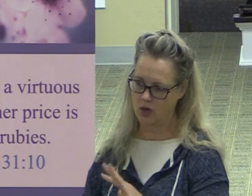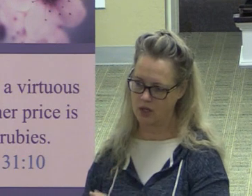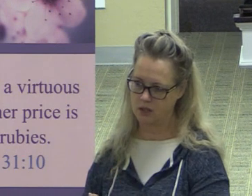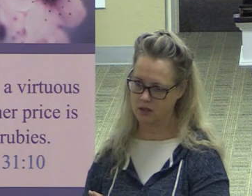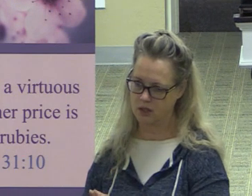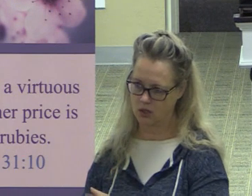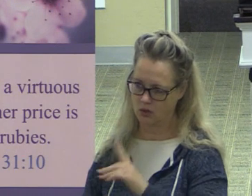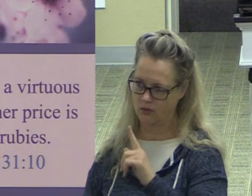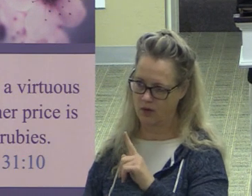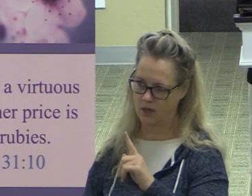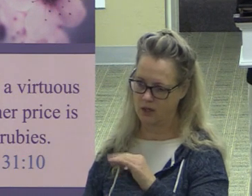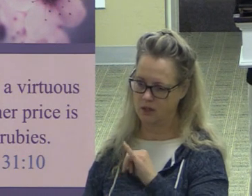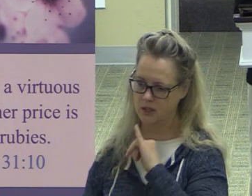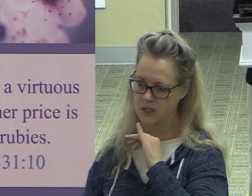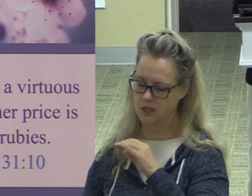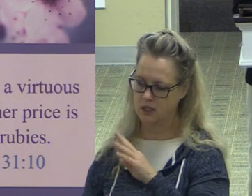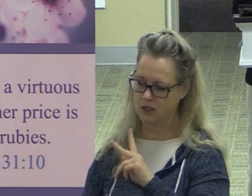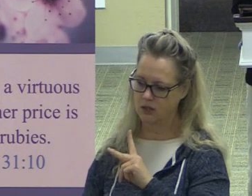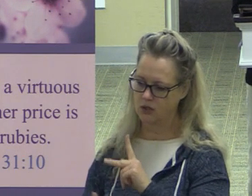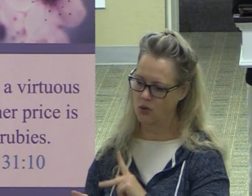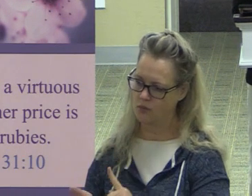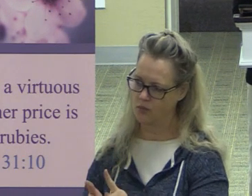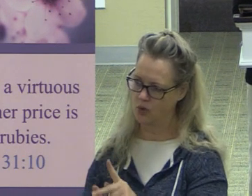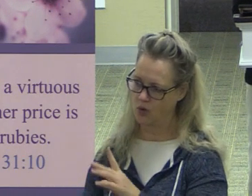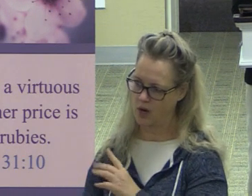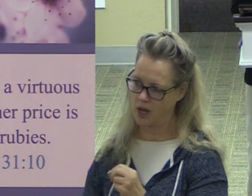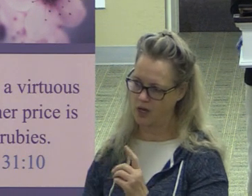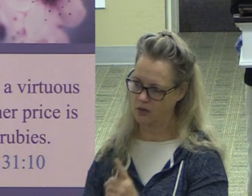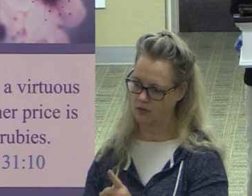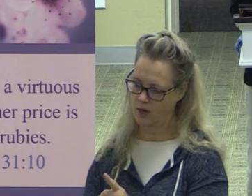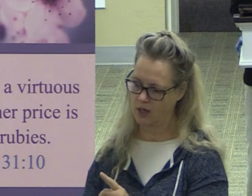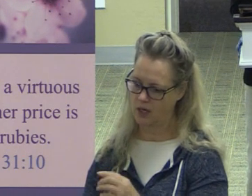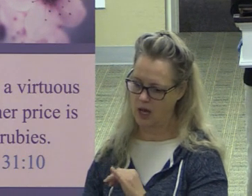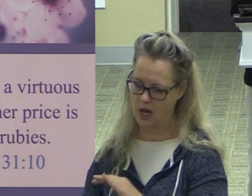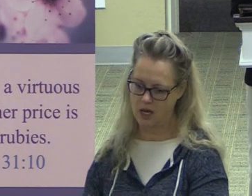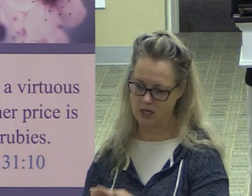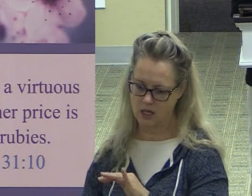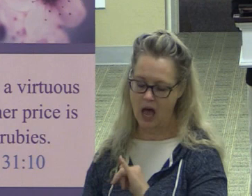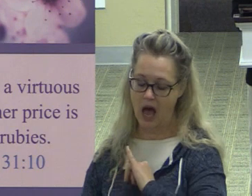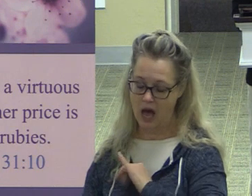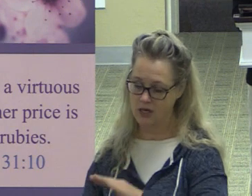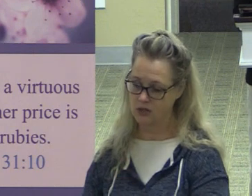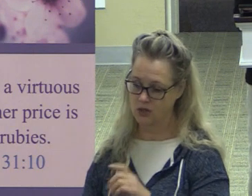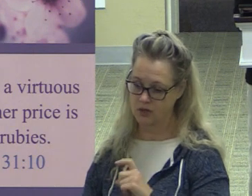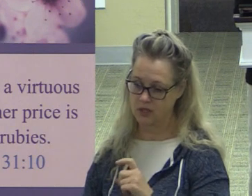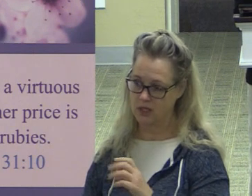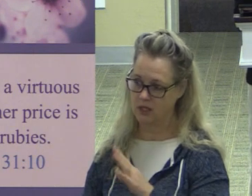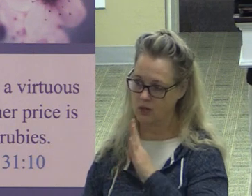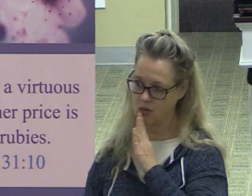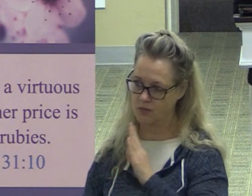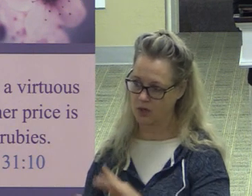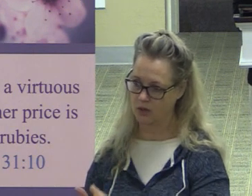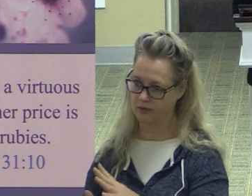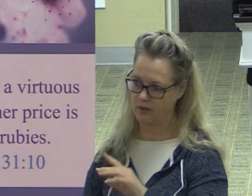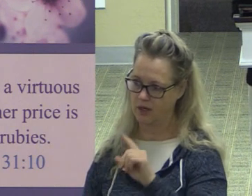right. His power is shown. I do not need to be glorified ever, only